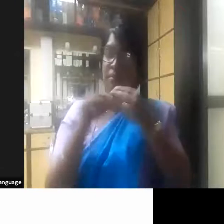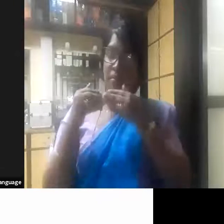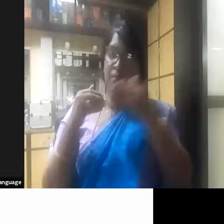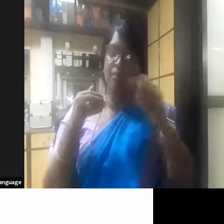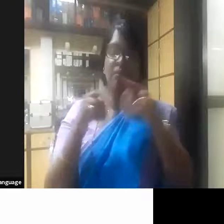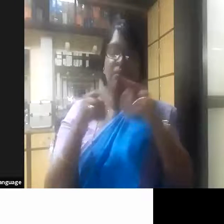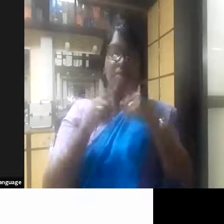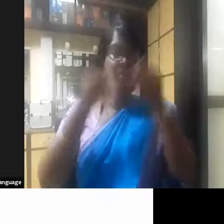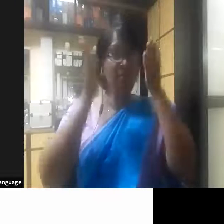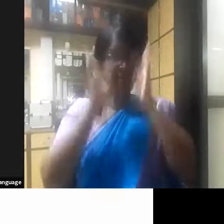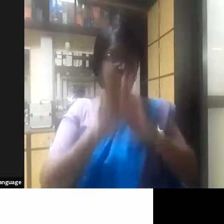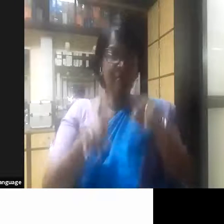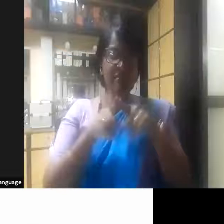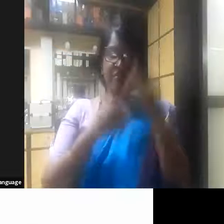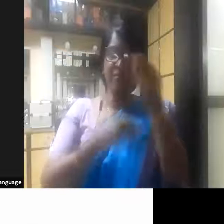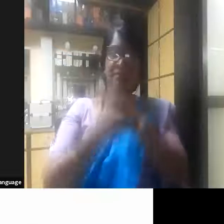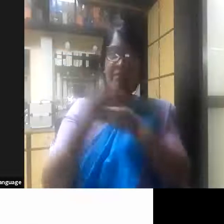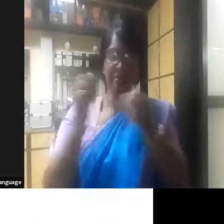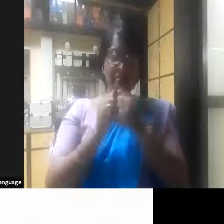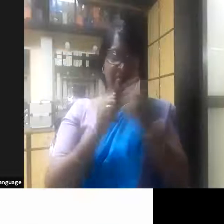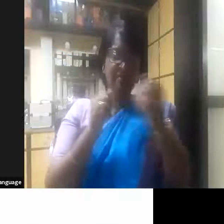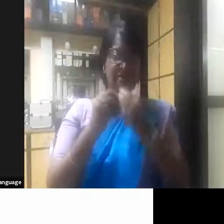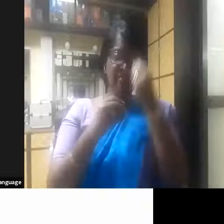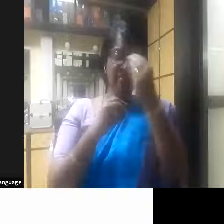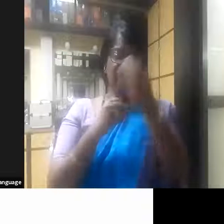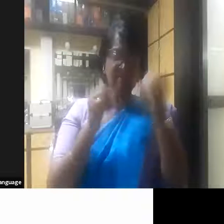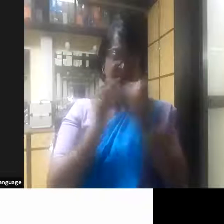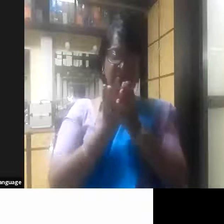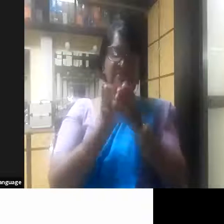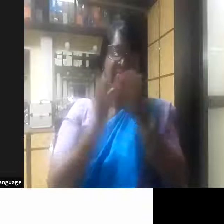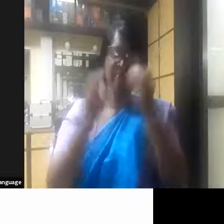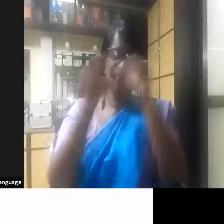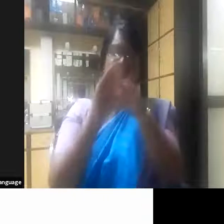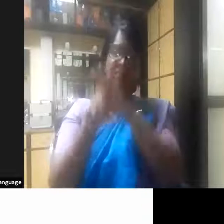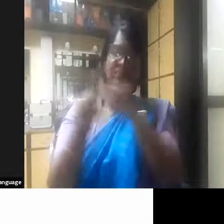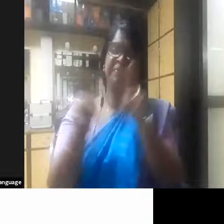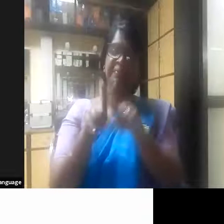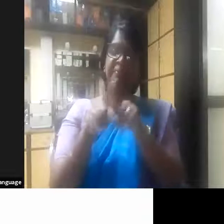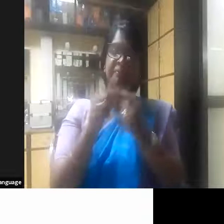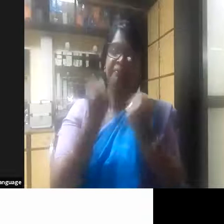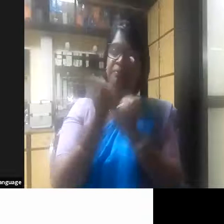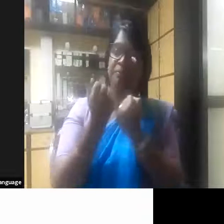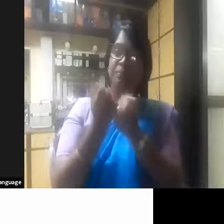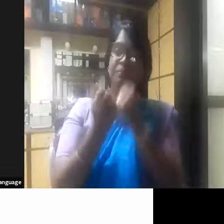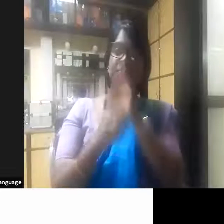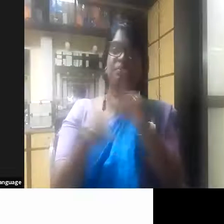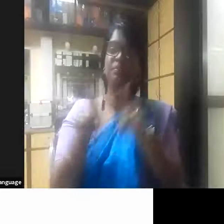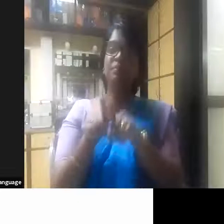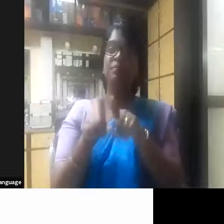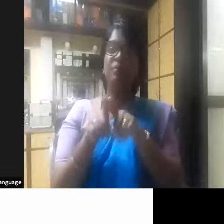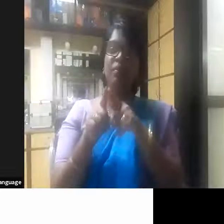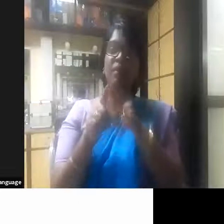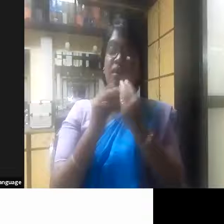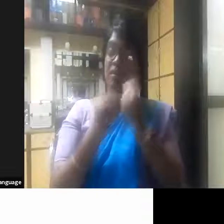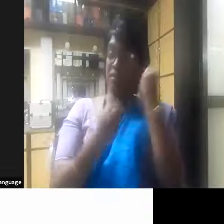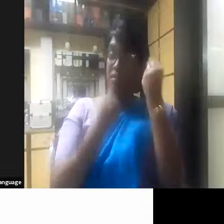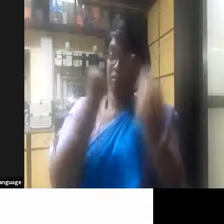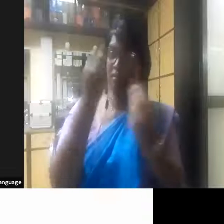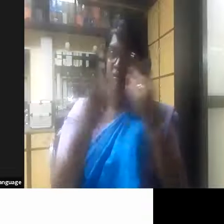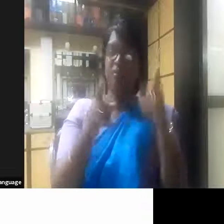around the world. The supply chain industry has shown resilience over the years amidst world